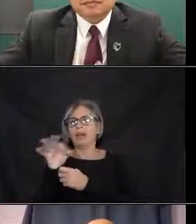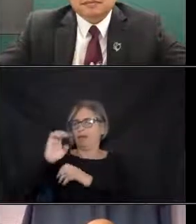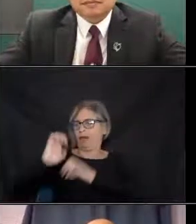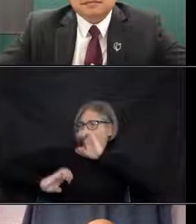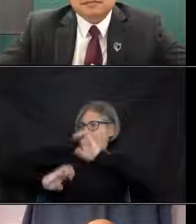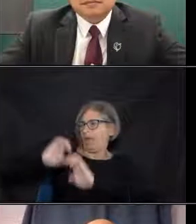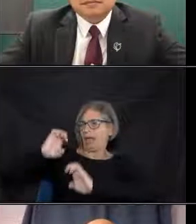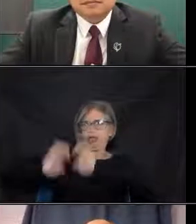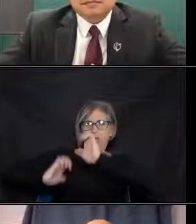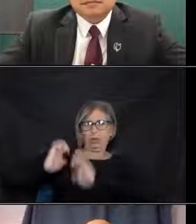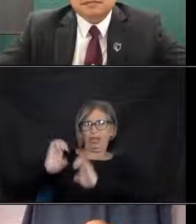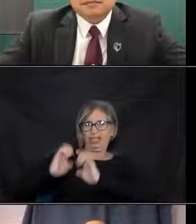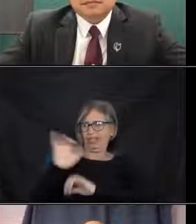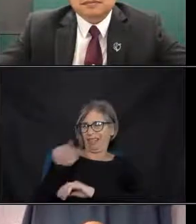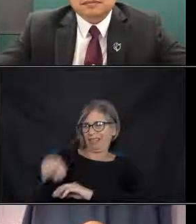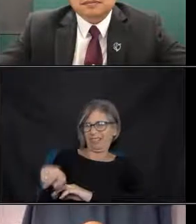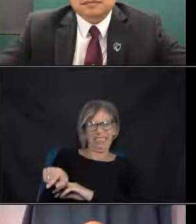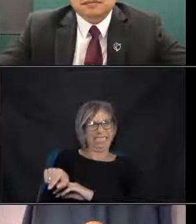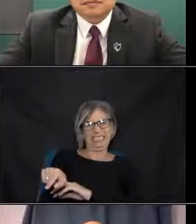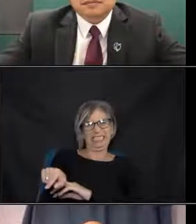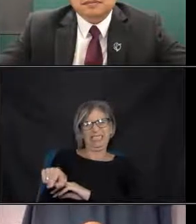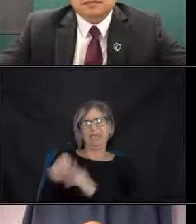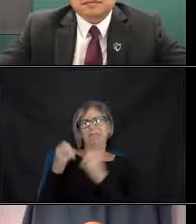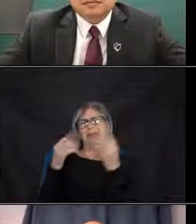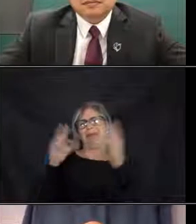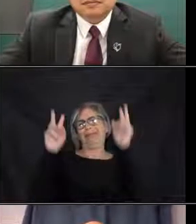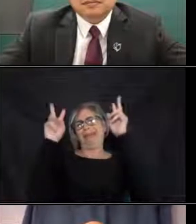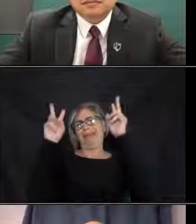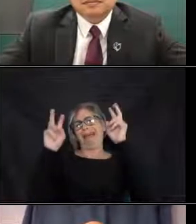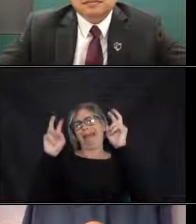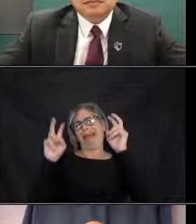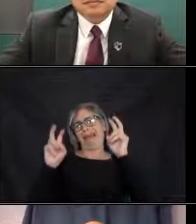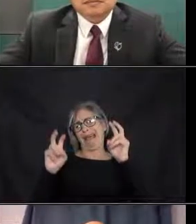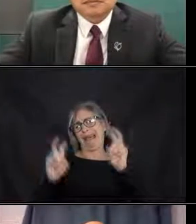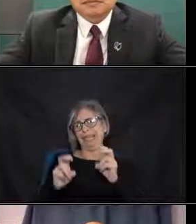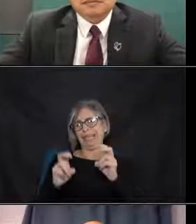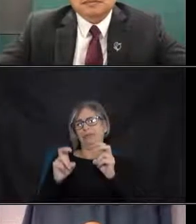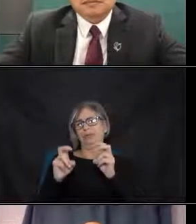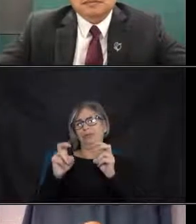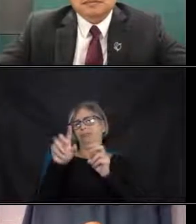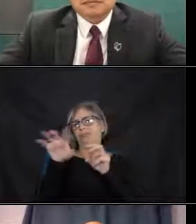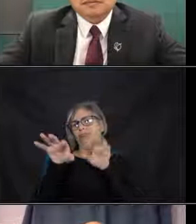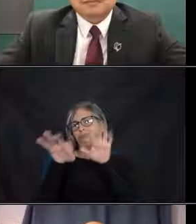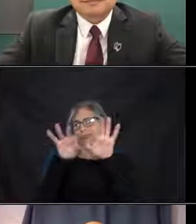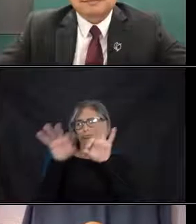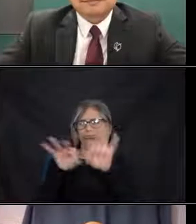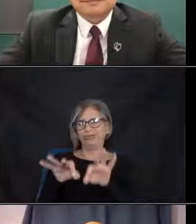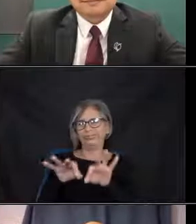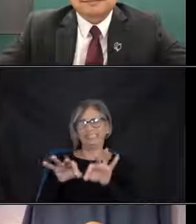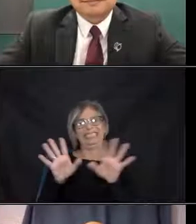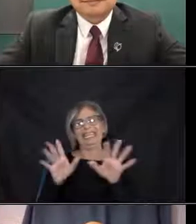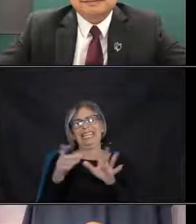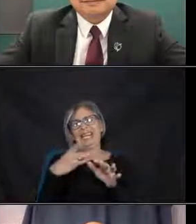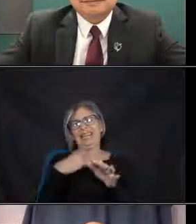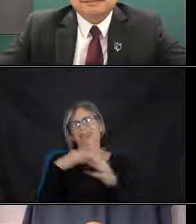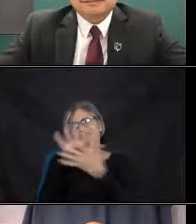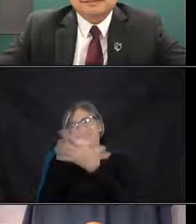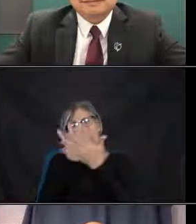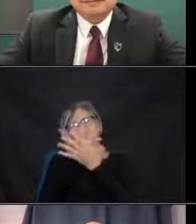evaluations, you know, of this nature, which have dozens of items and things like that. That's a byproduct of the school system and convoluted evaluations. So I'm